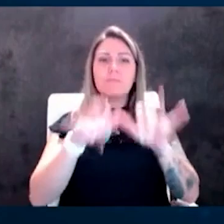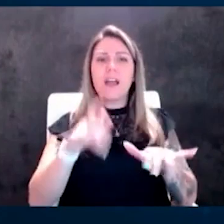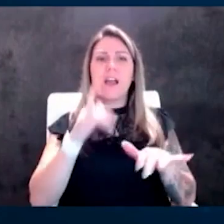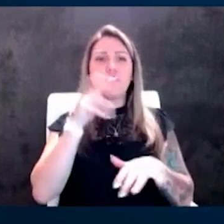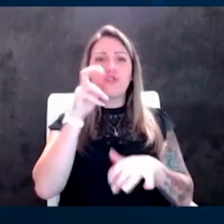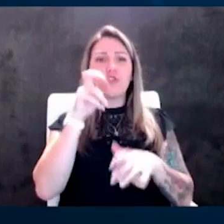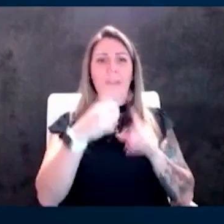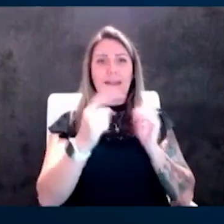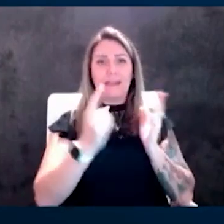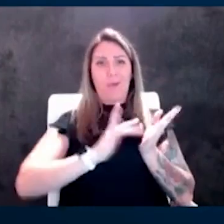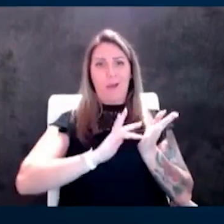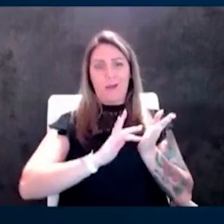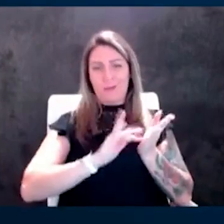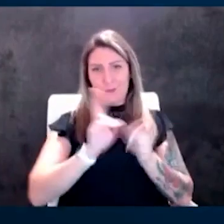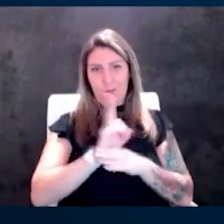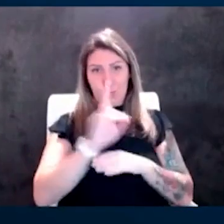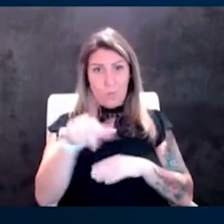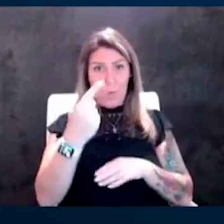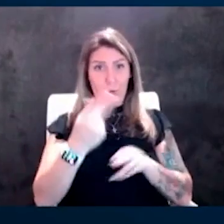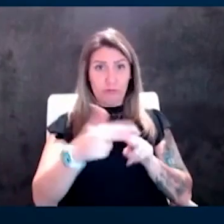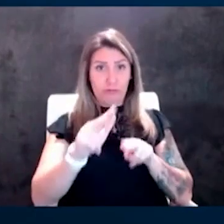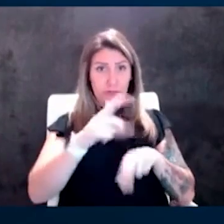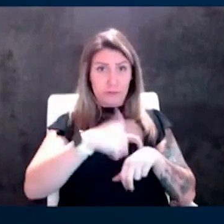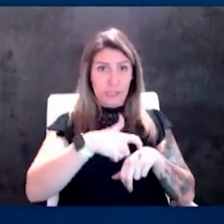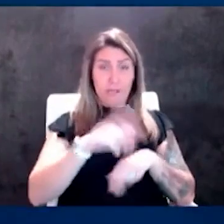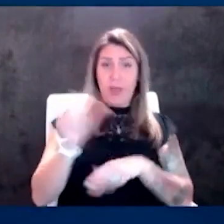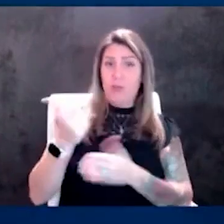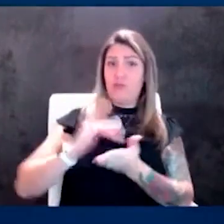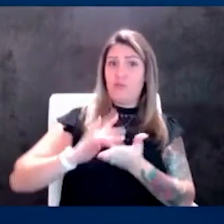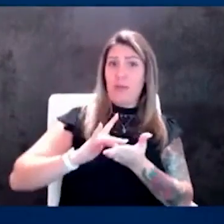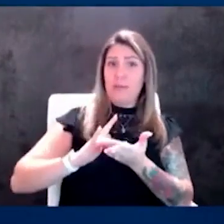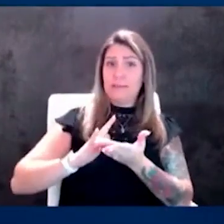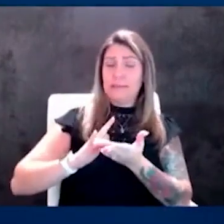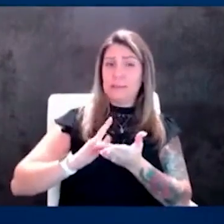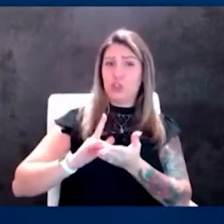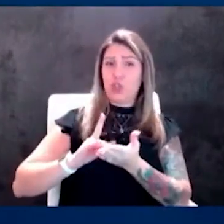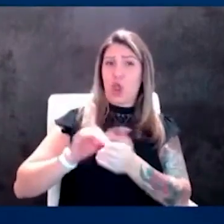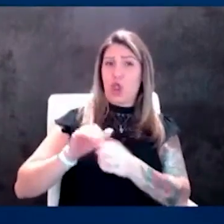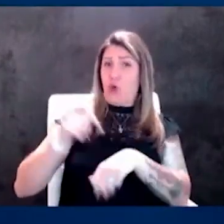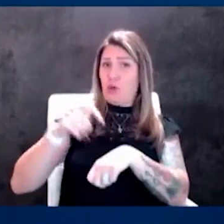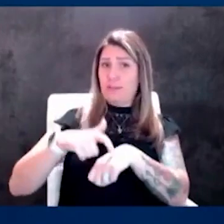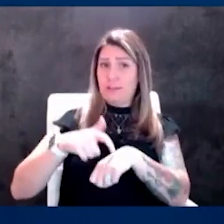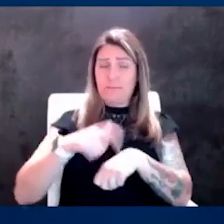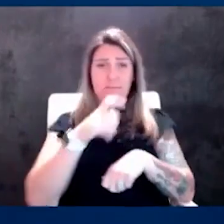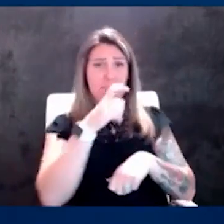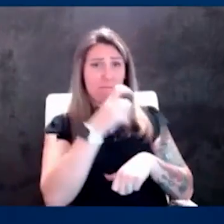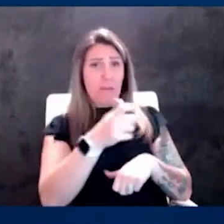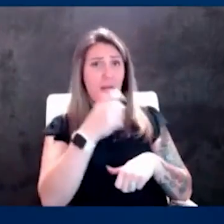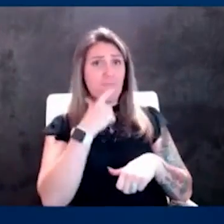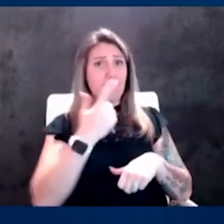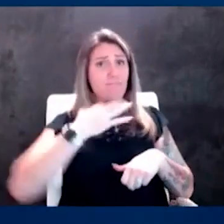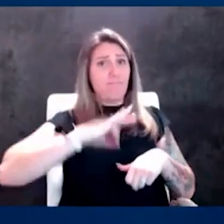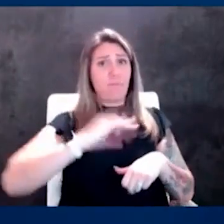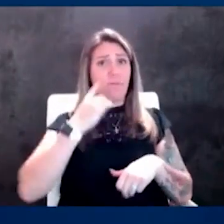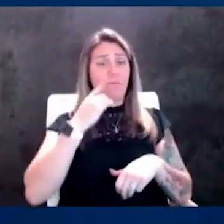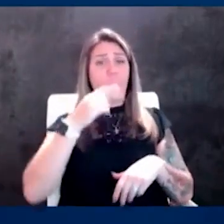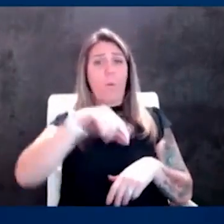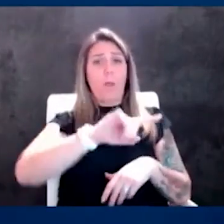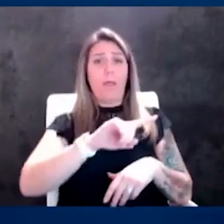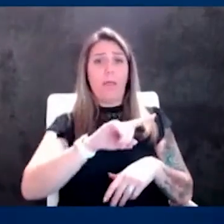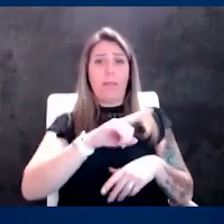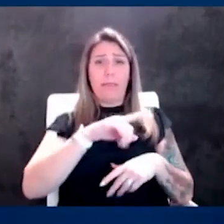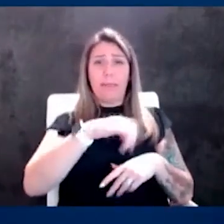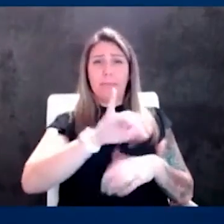short period of time, other drugs are used for longer periods of time. Are they not as profitable for the drug manufacturers to spend on development? Does